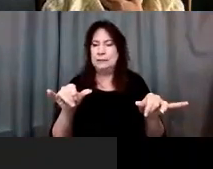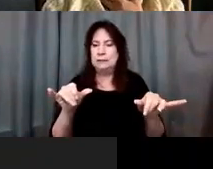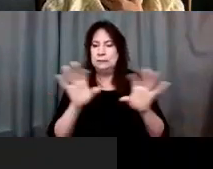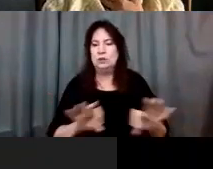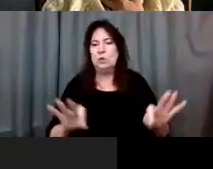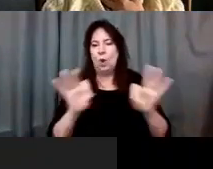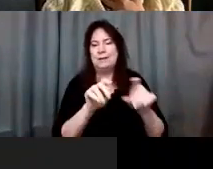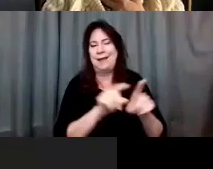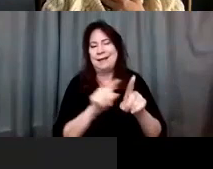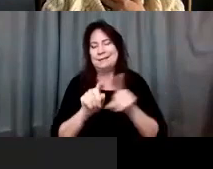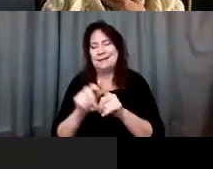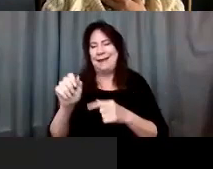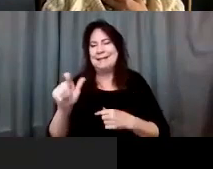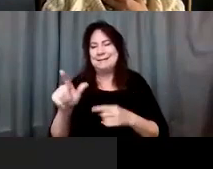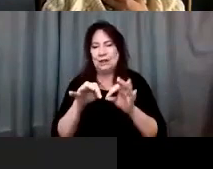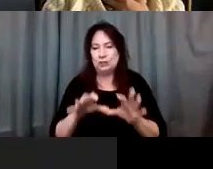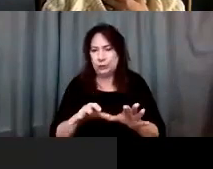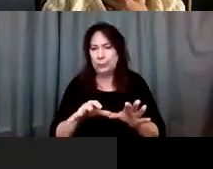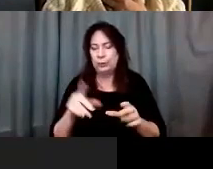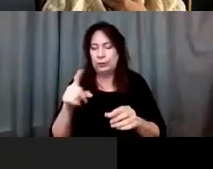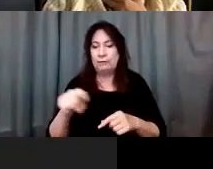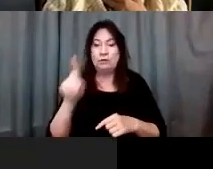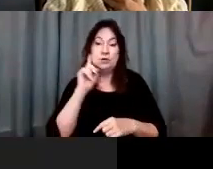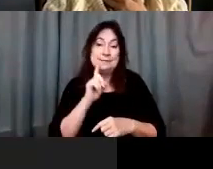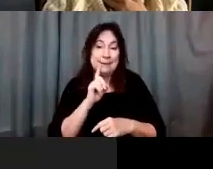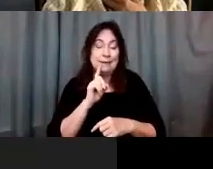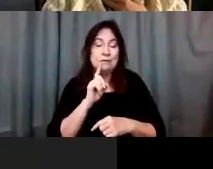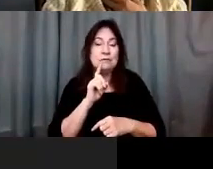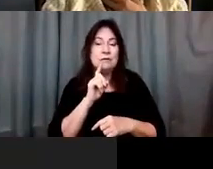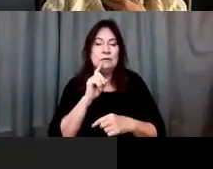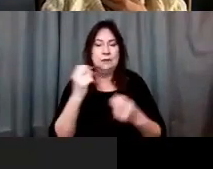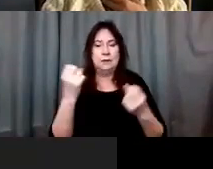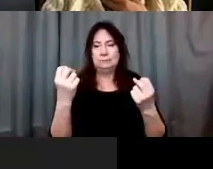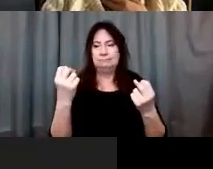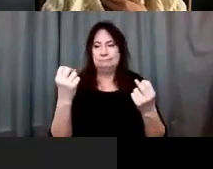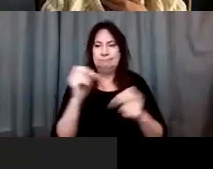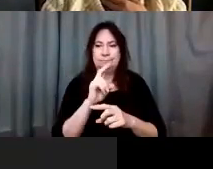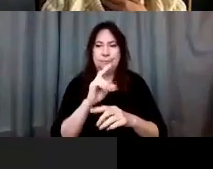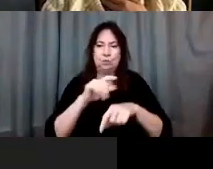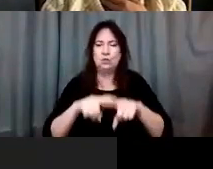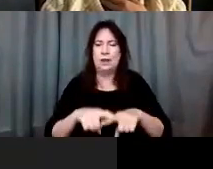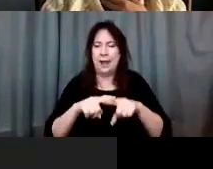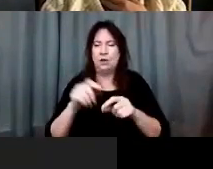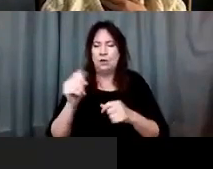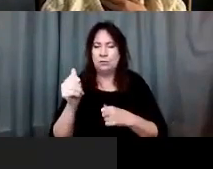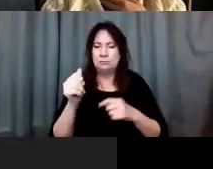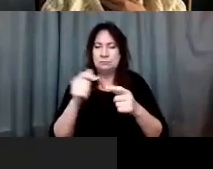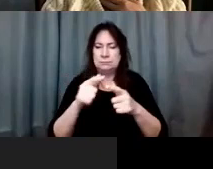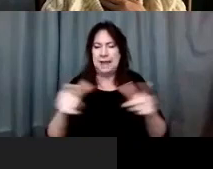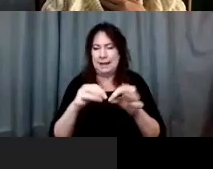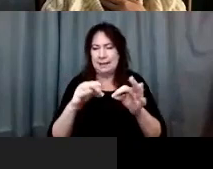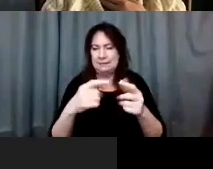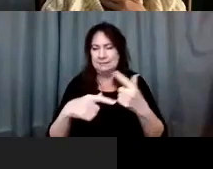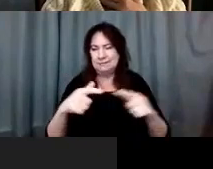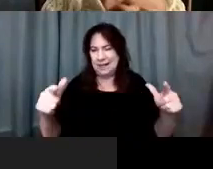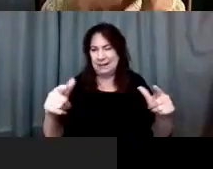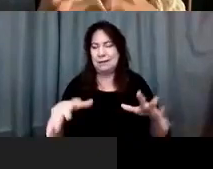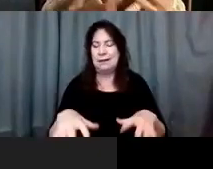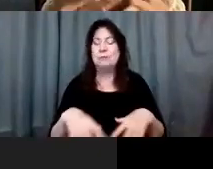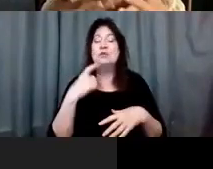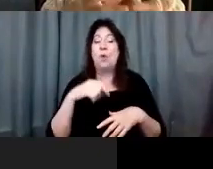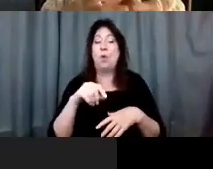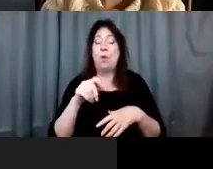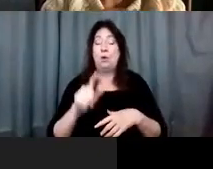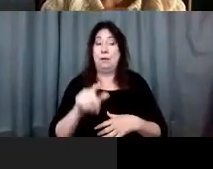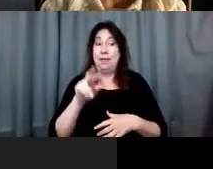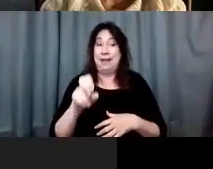ASL interpreter if you're deaf and use read sign language, or as live captioning where you can have a bit